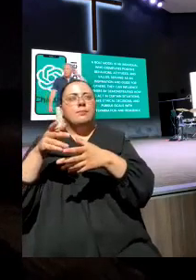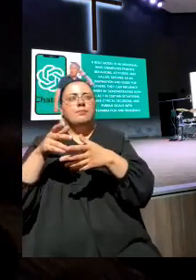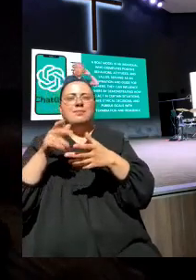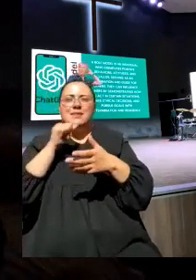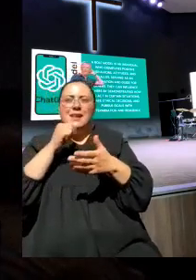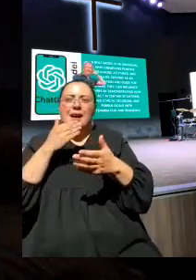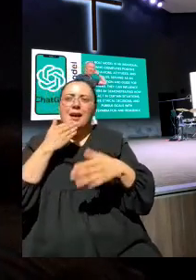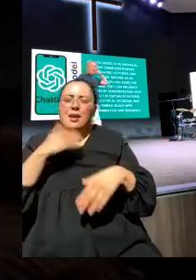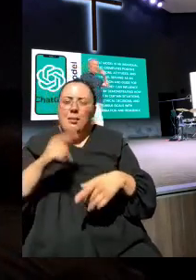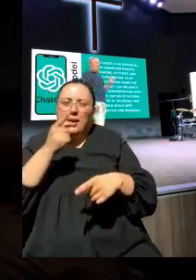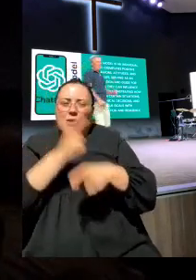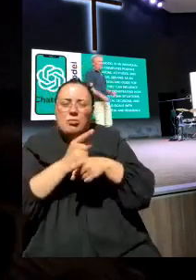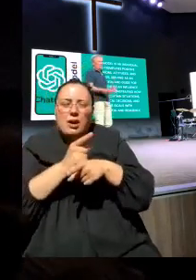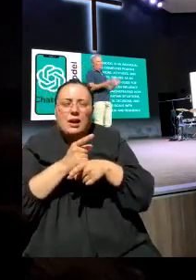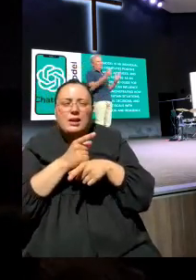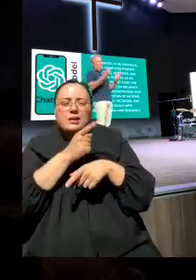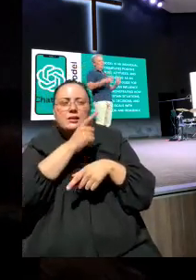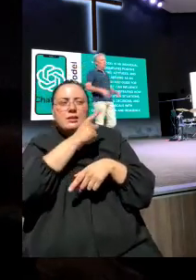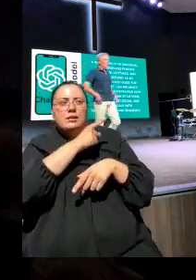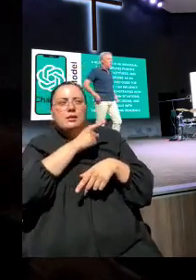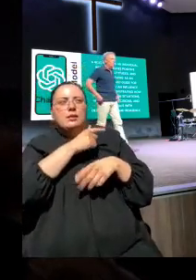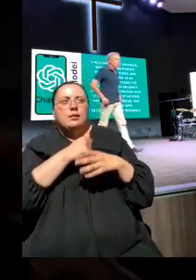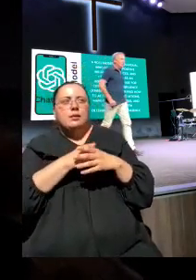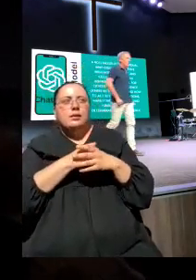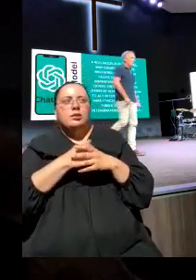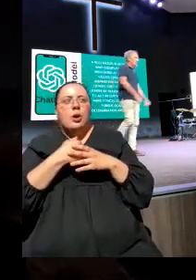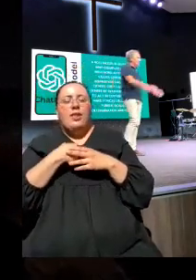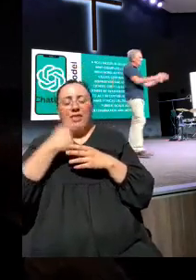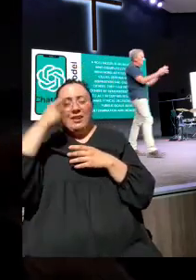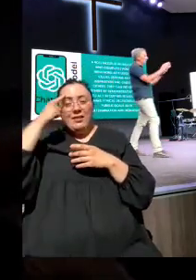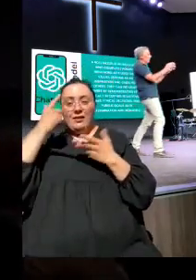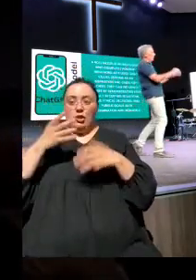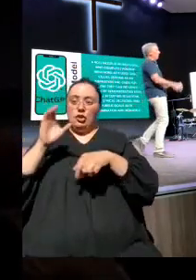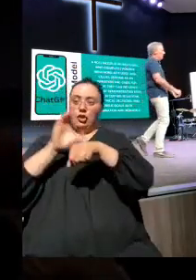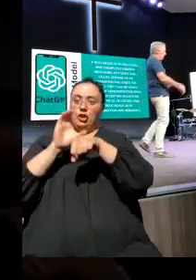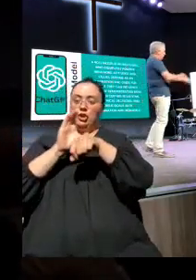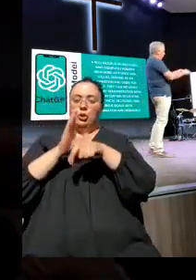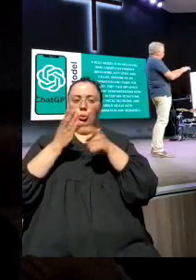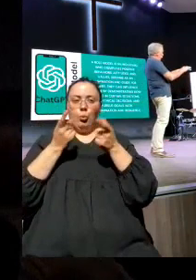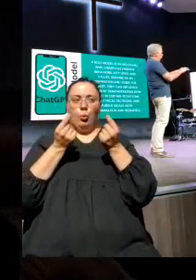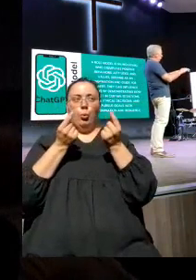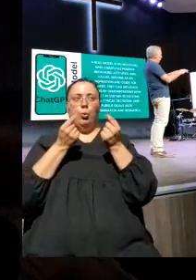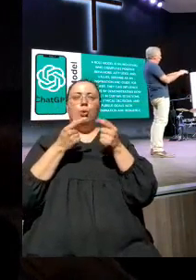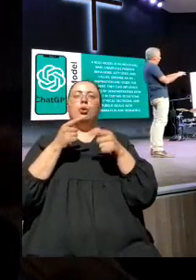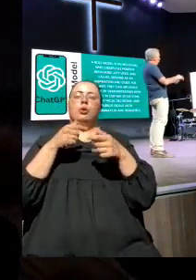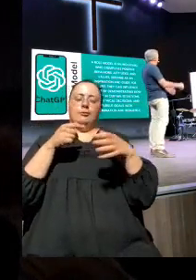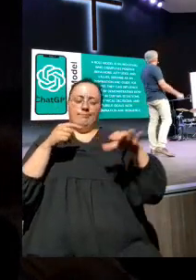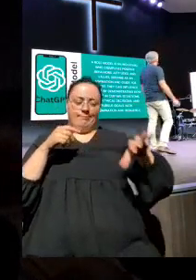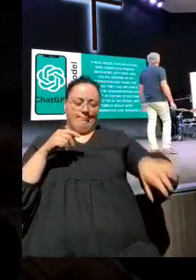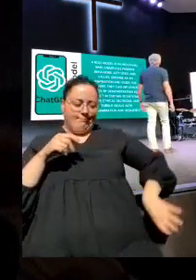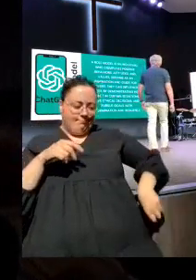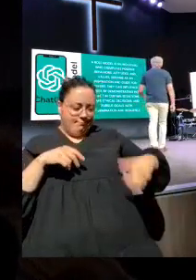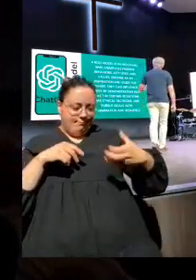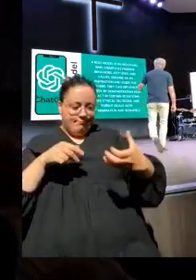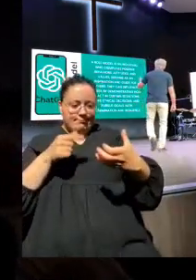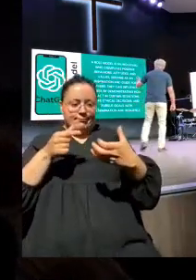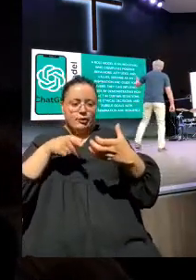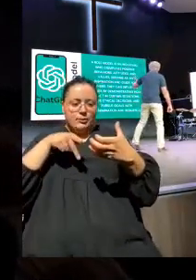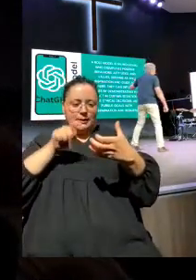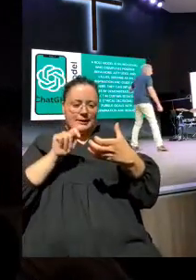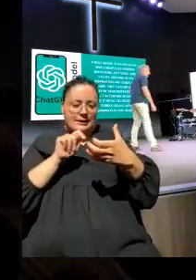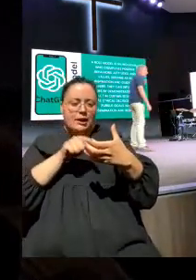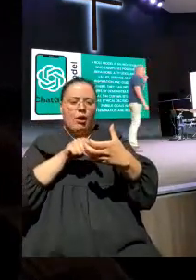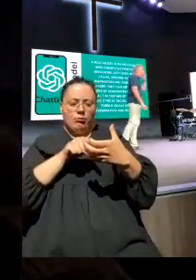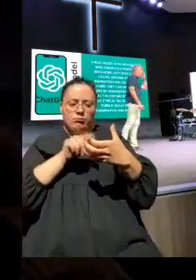come, you're like, I don't know, I'm going to go to church, I'm going to go chat GPT and say, give me a good sermon and make it sound like you came from Rhode Island, right? I